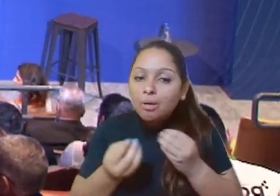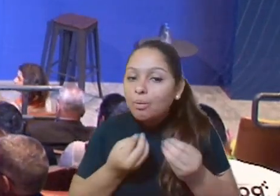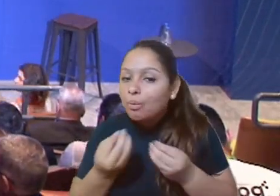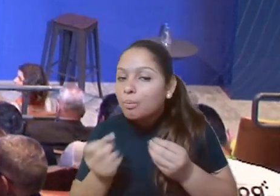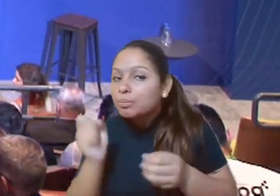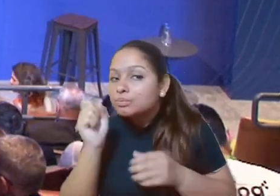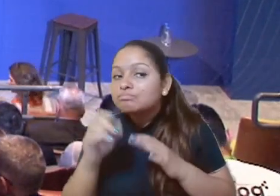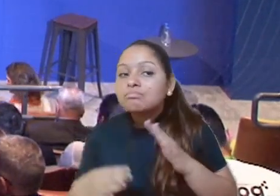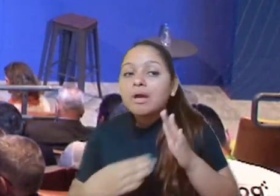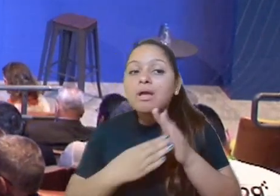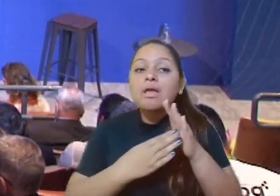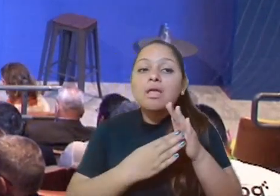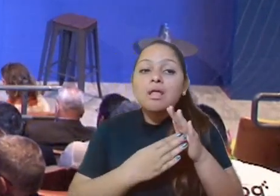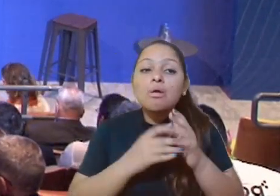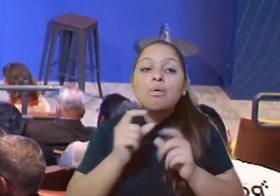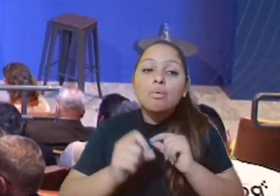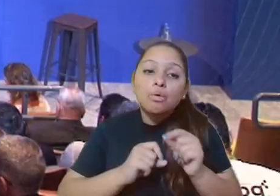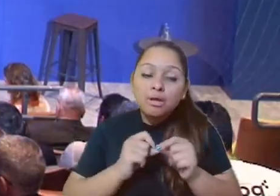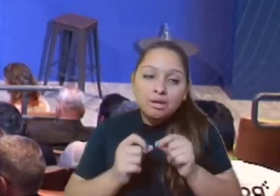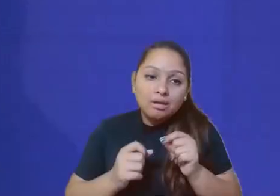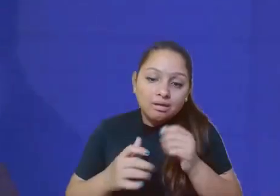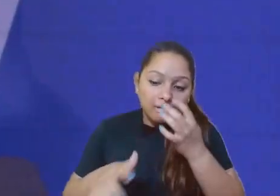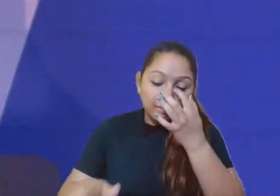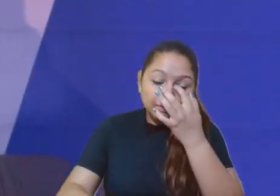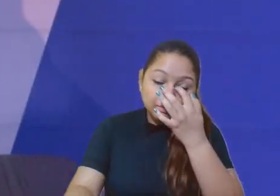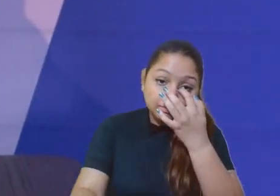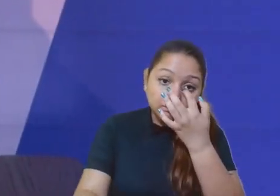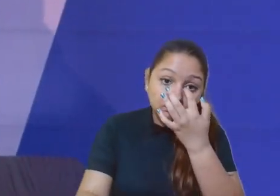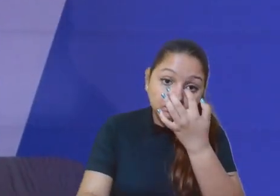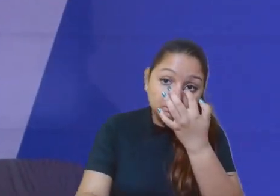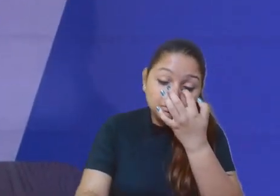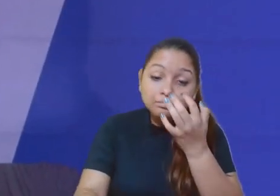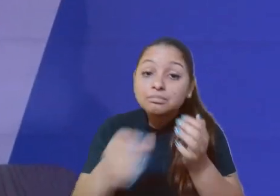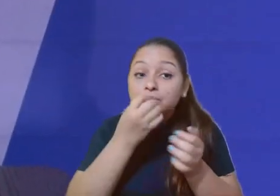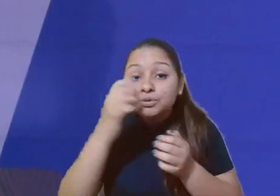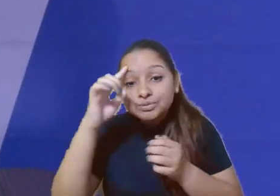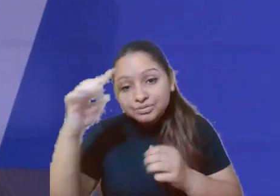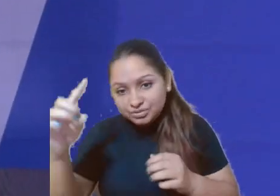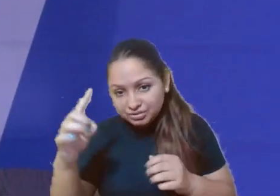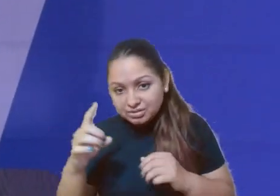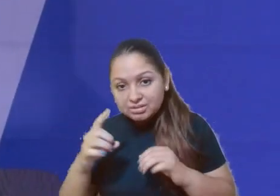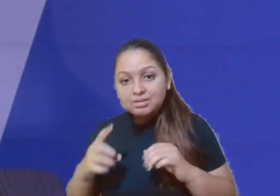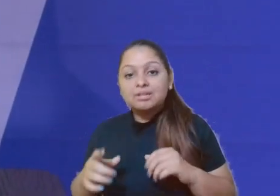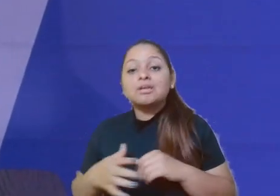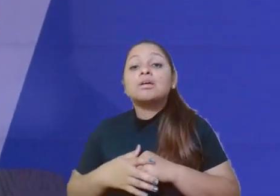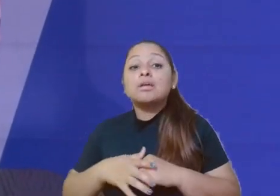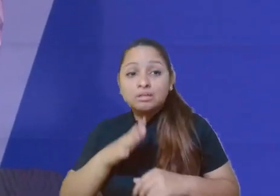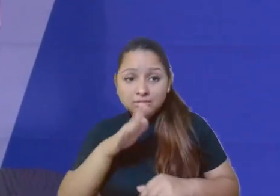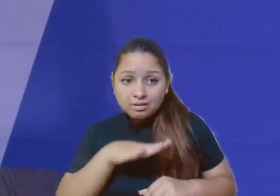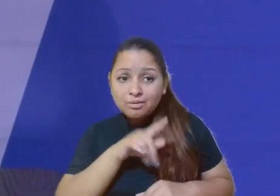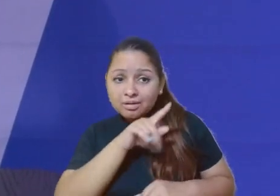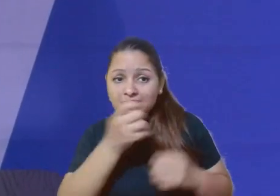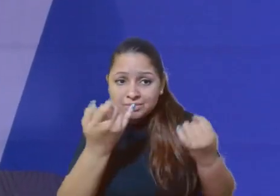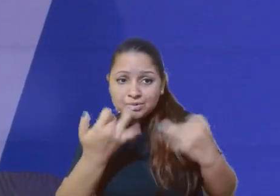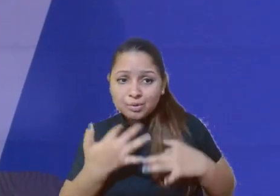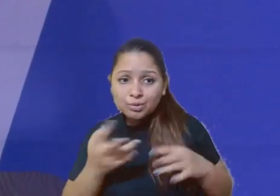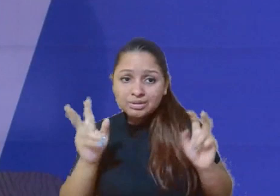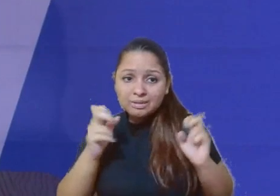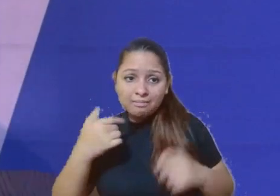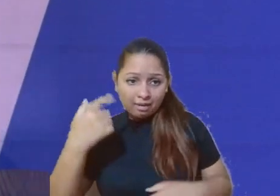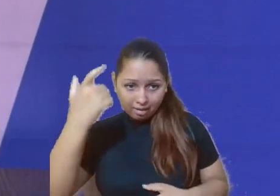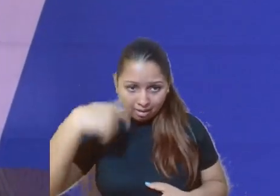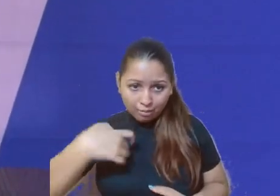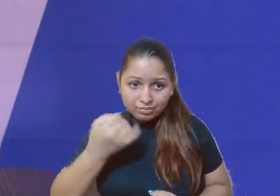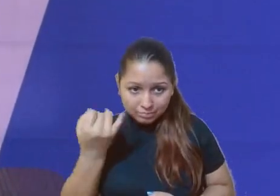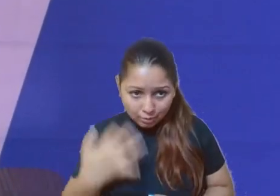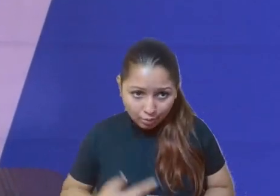these challenges. Thank you, Julio. Good morning, everyone. First of all, everything that he said about me is not like that. The other things that you mentioned about